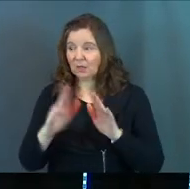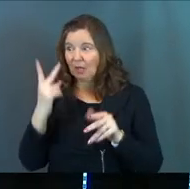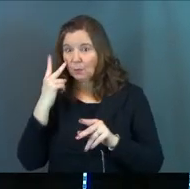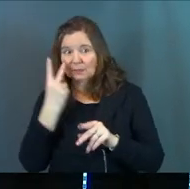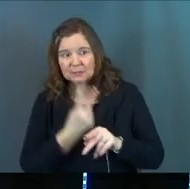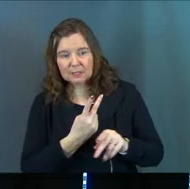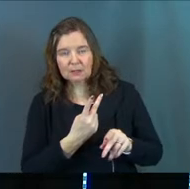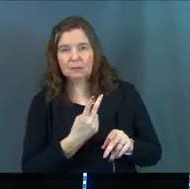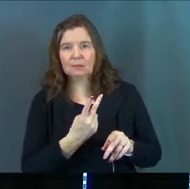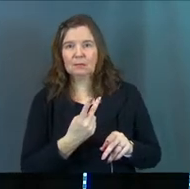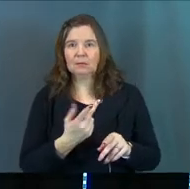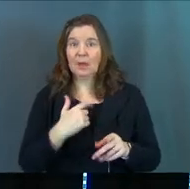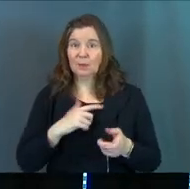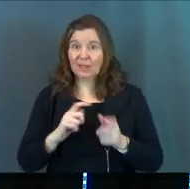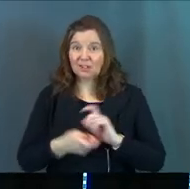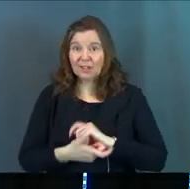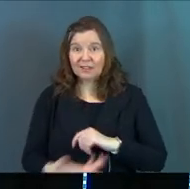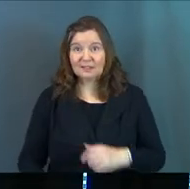things?